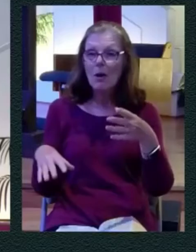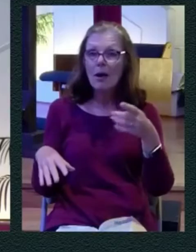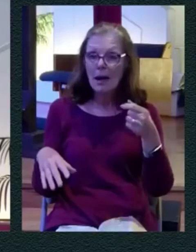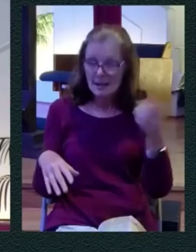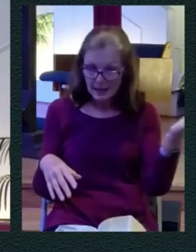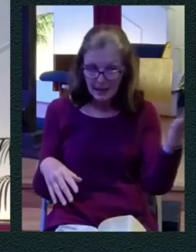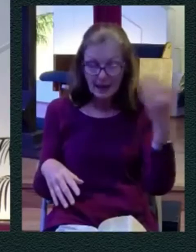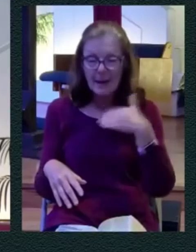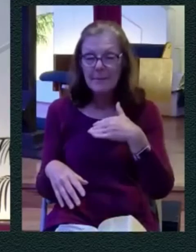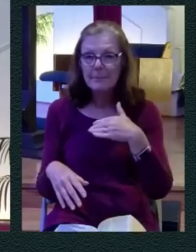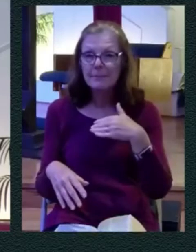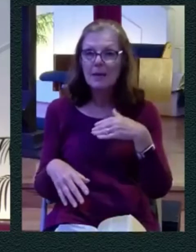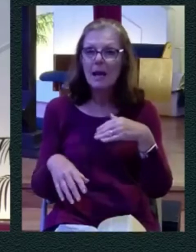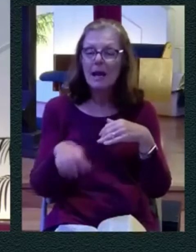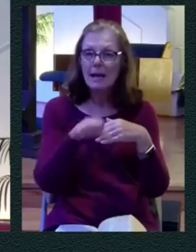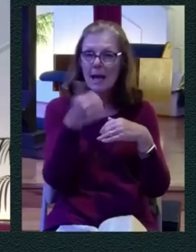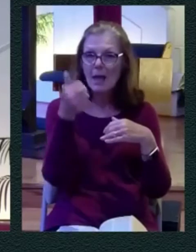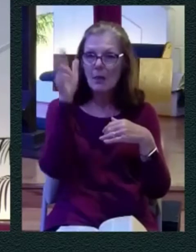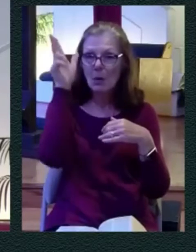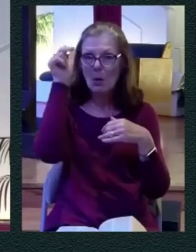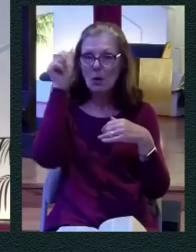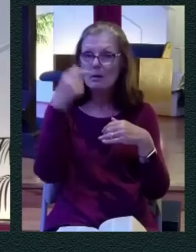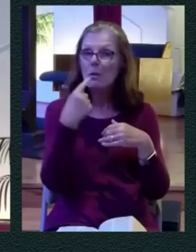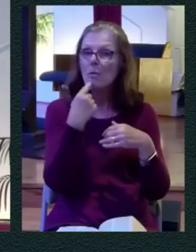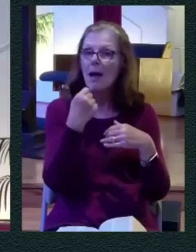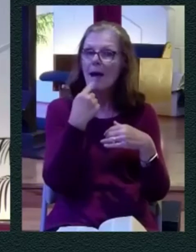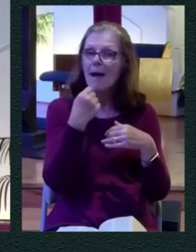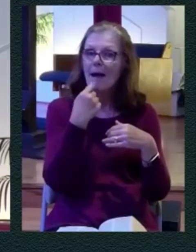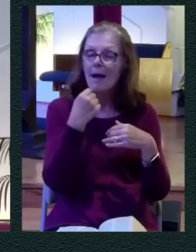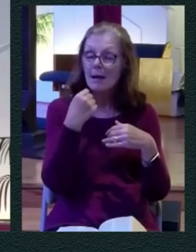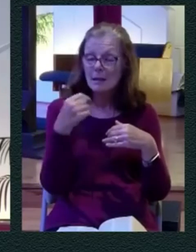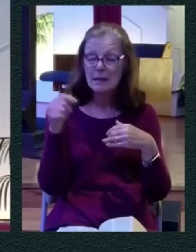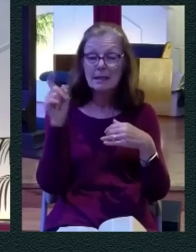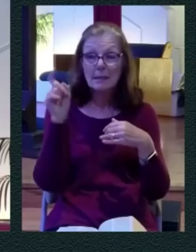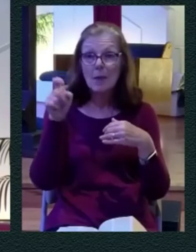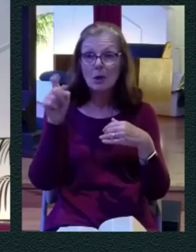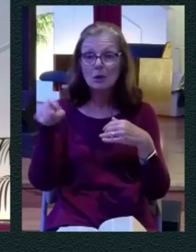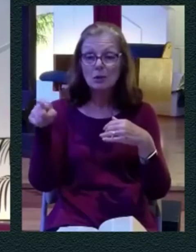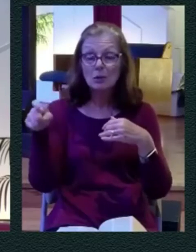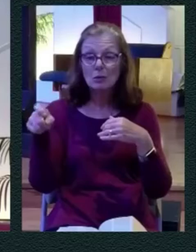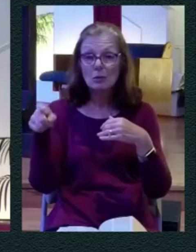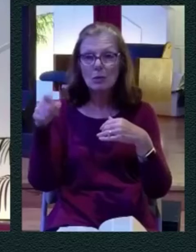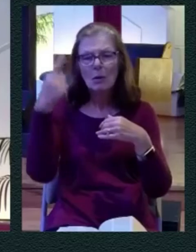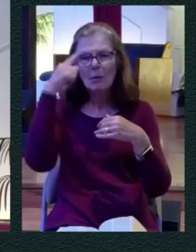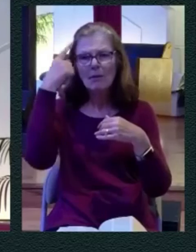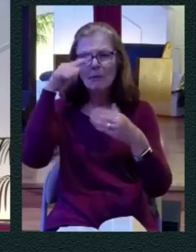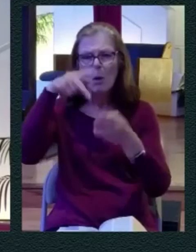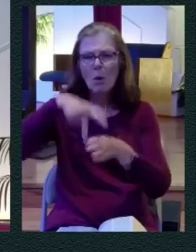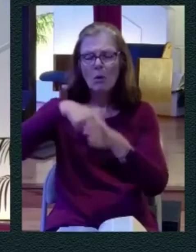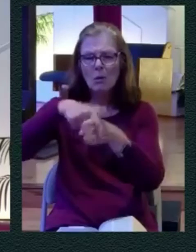him who sat on it, it was granted to take peace from the earth, and